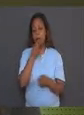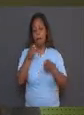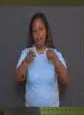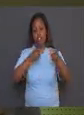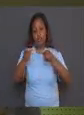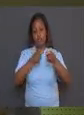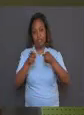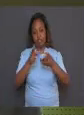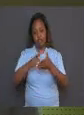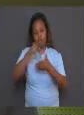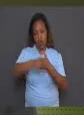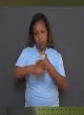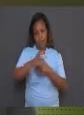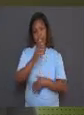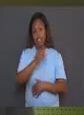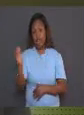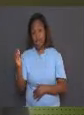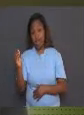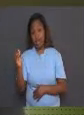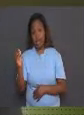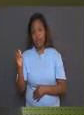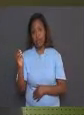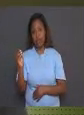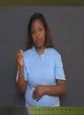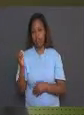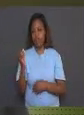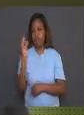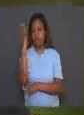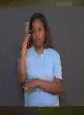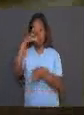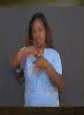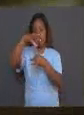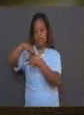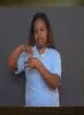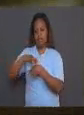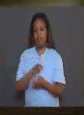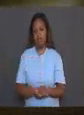management programs and afforestation.